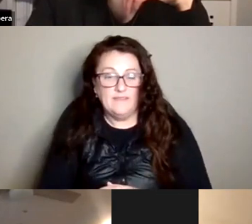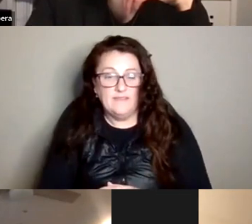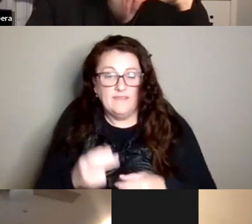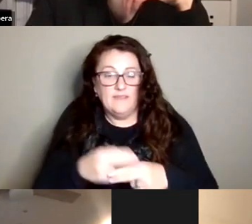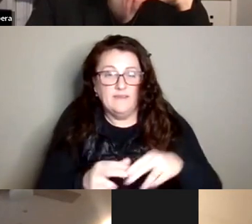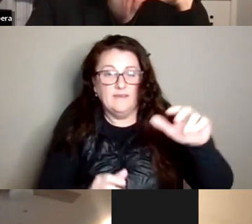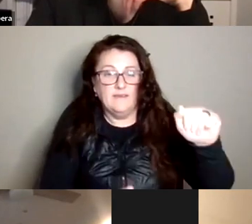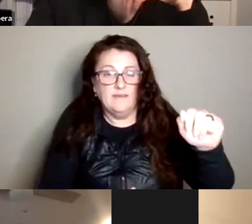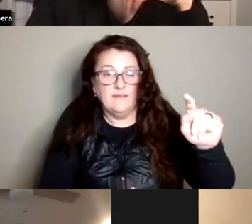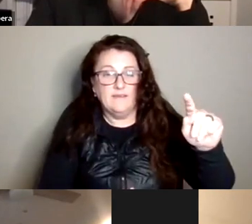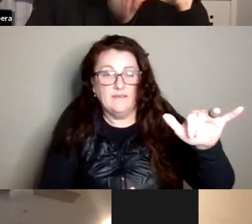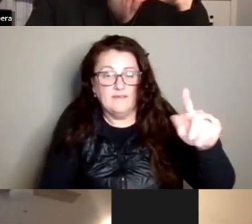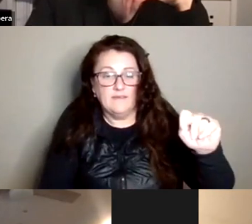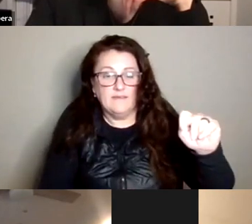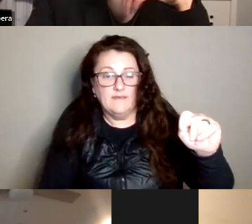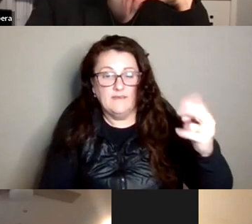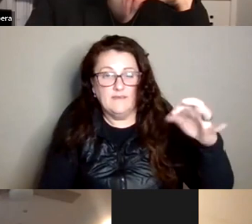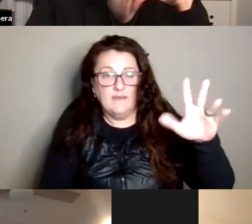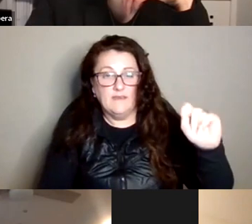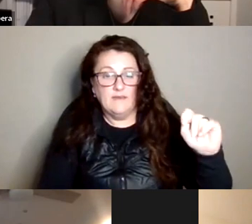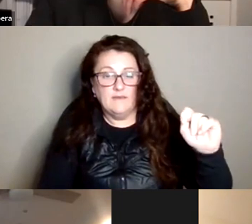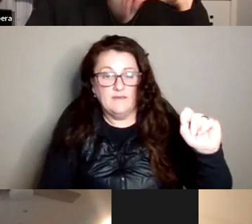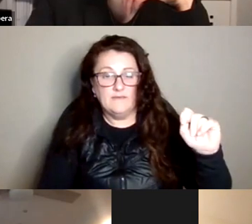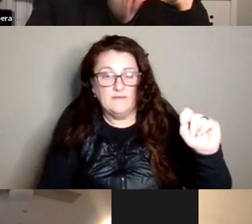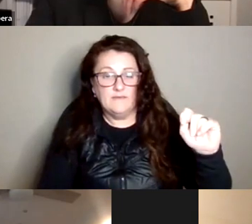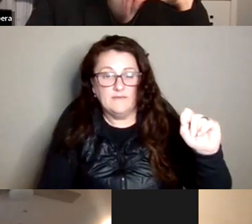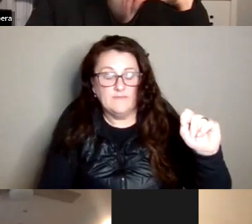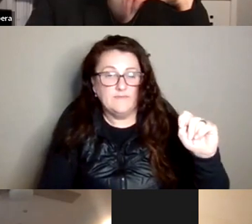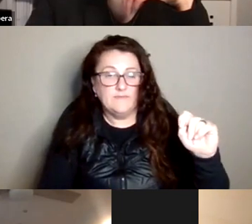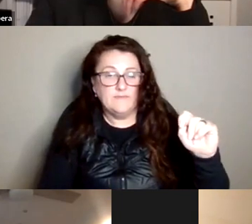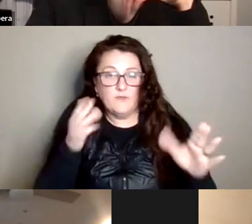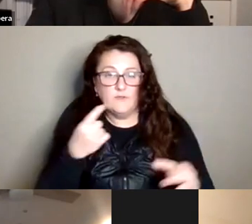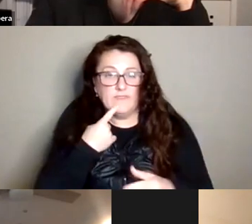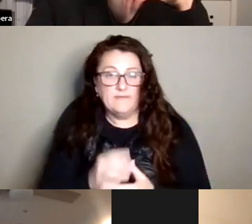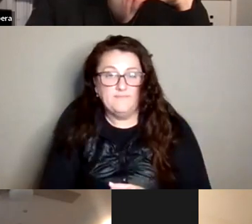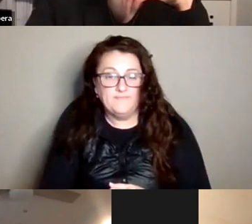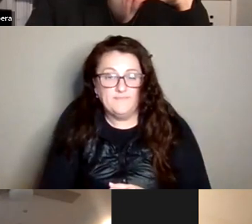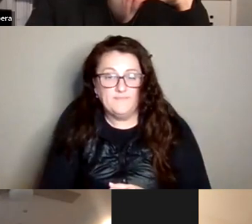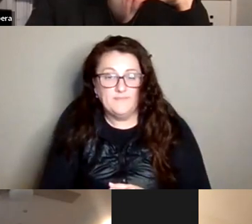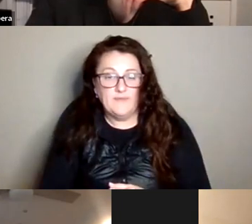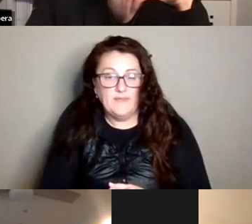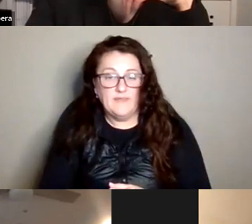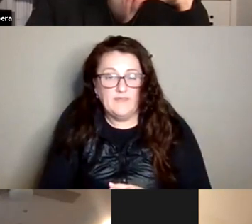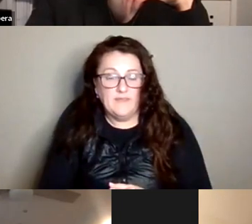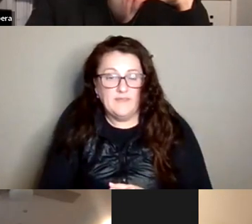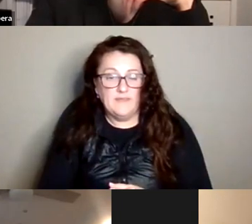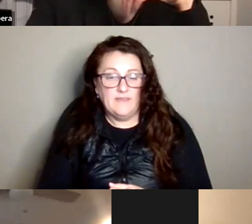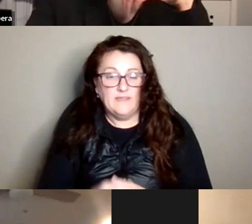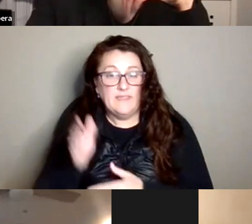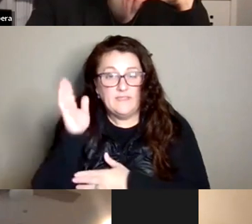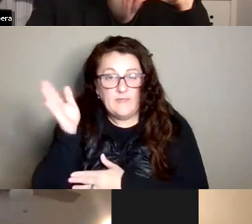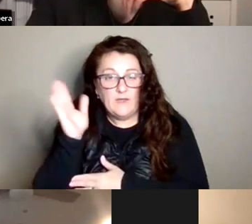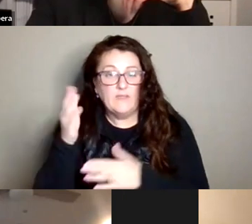My name is Atiyat Himmet. I am DILA co-chair. I think the previous speaker covered most of what I wanted